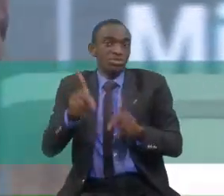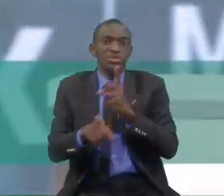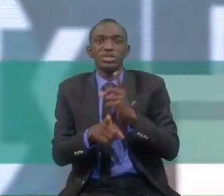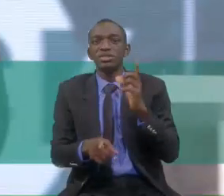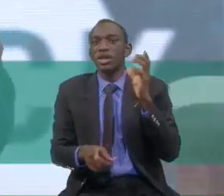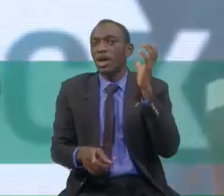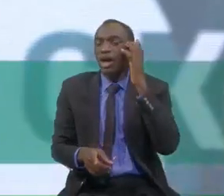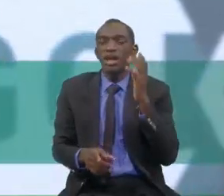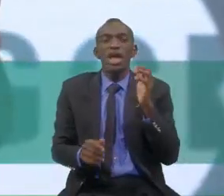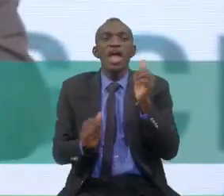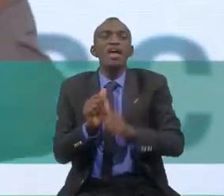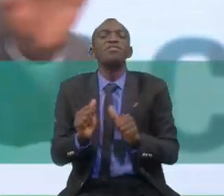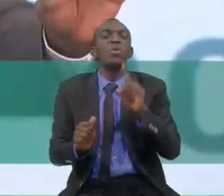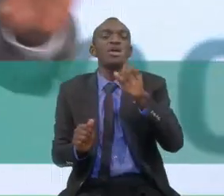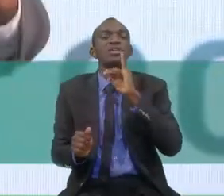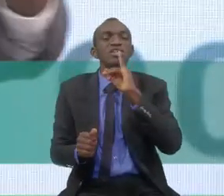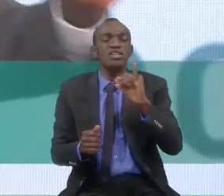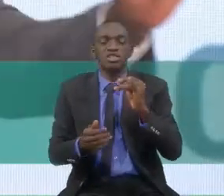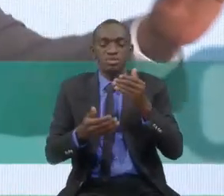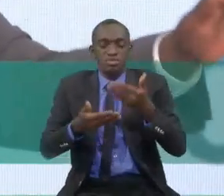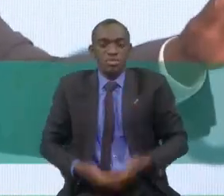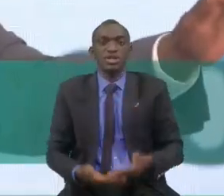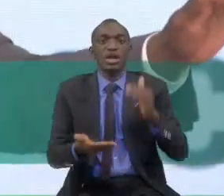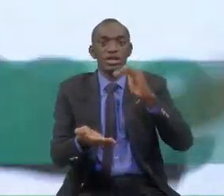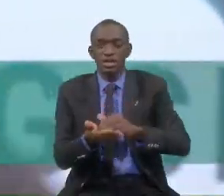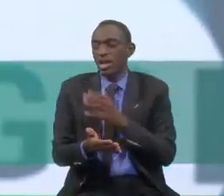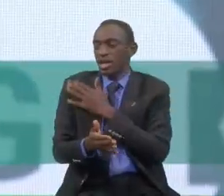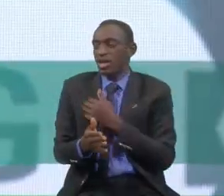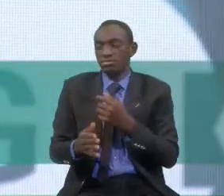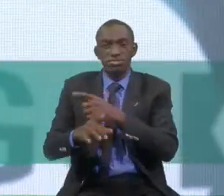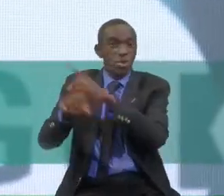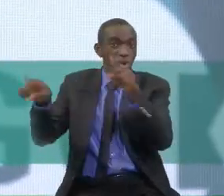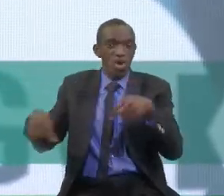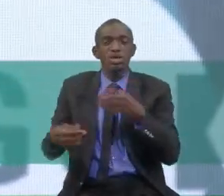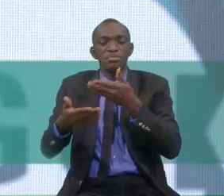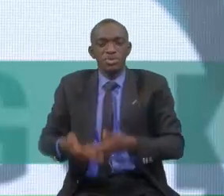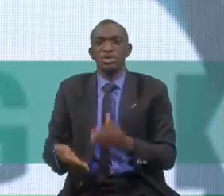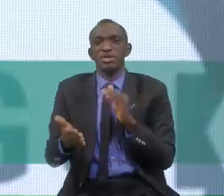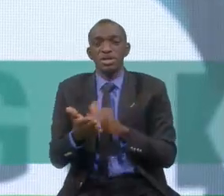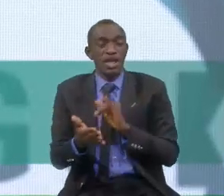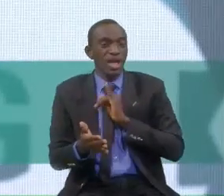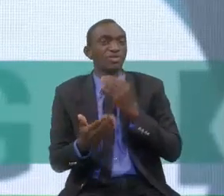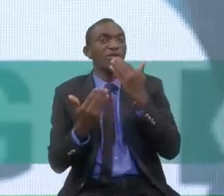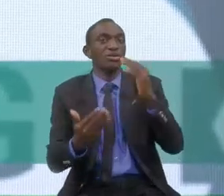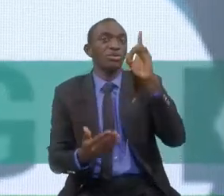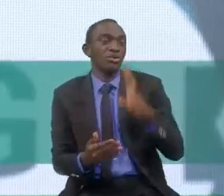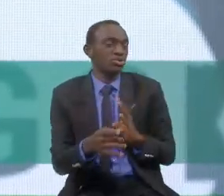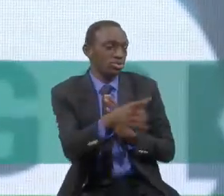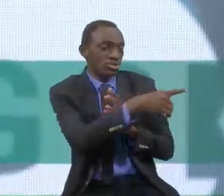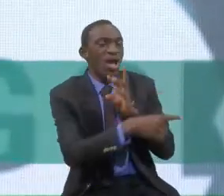born again, and I thank God because you are members of this church. But now you are